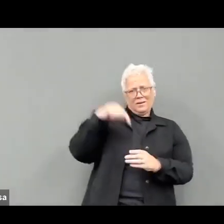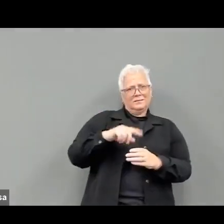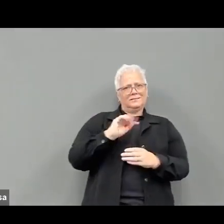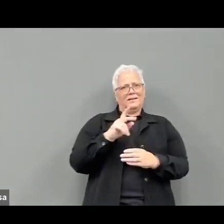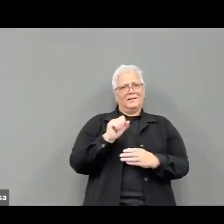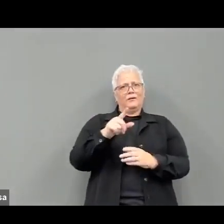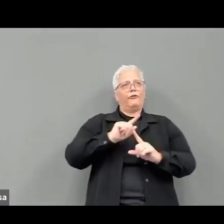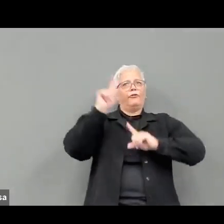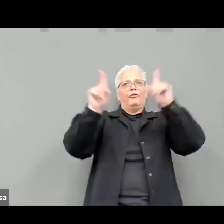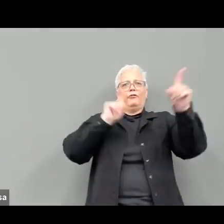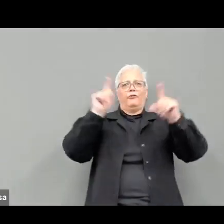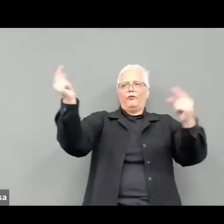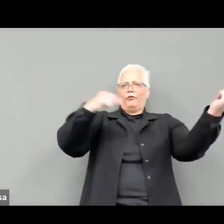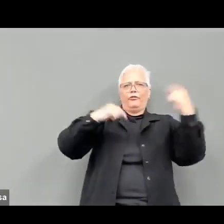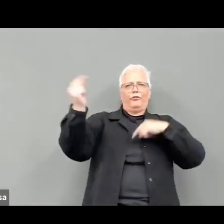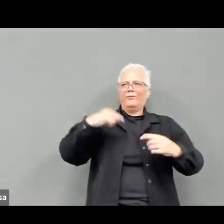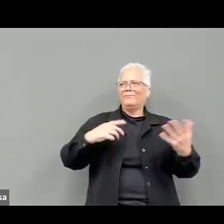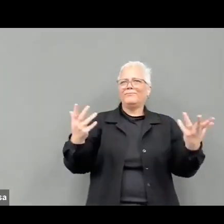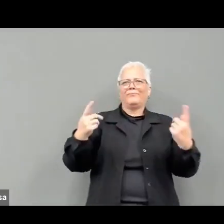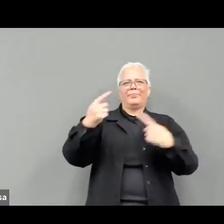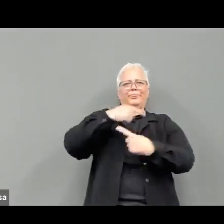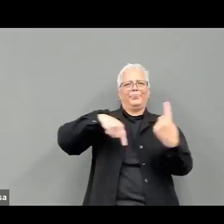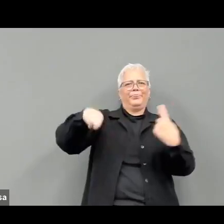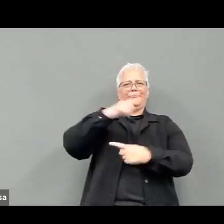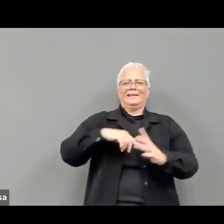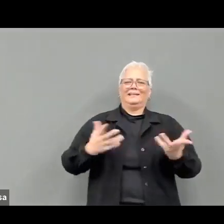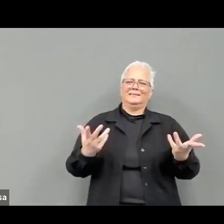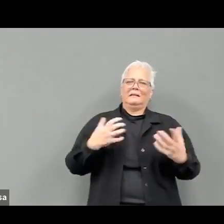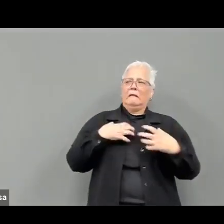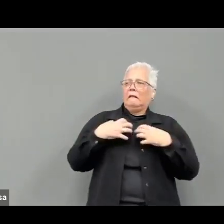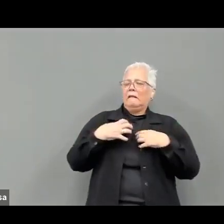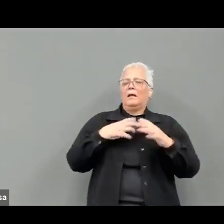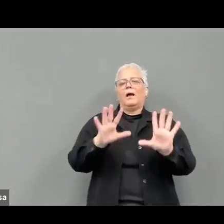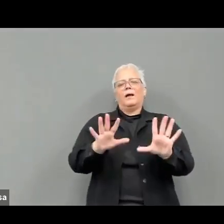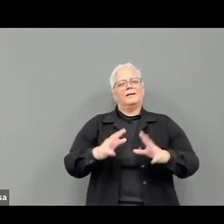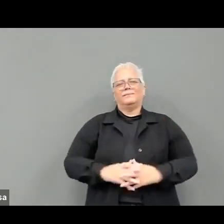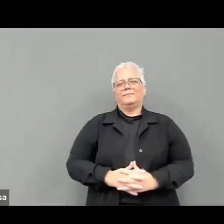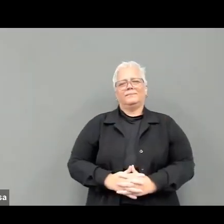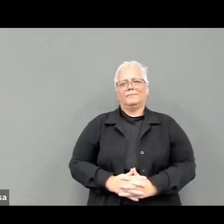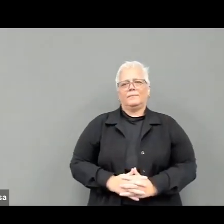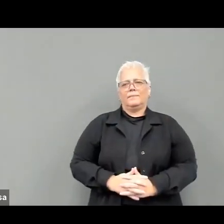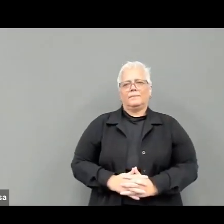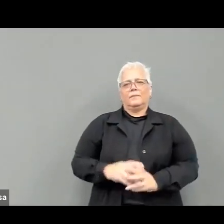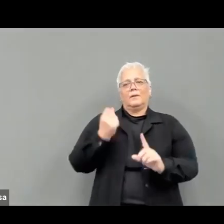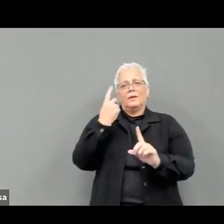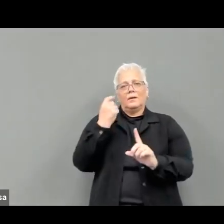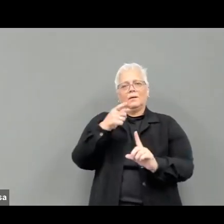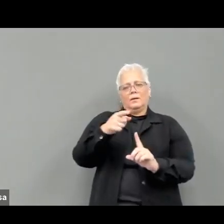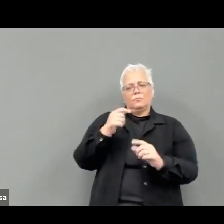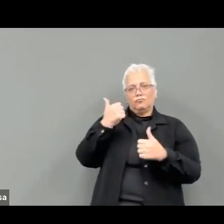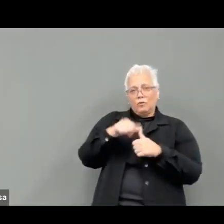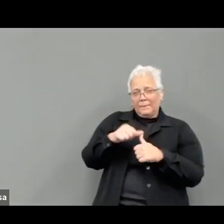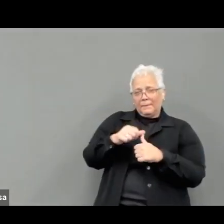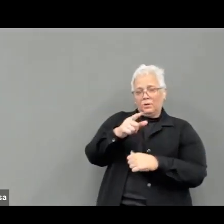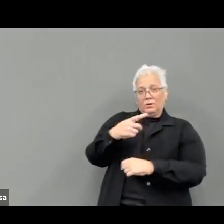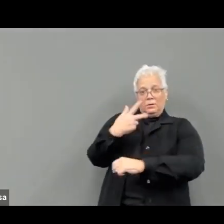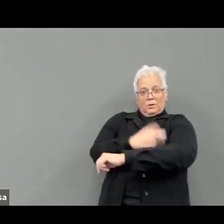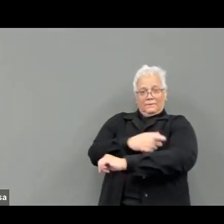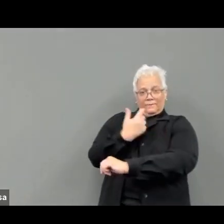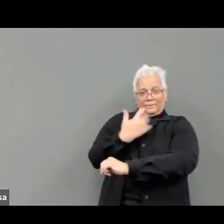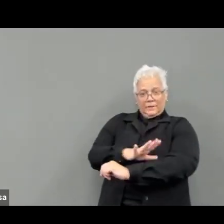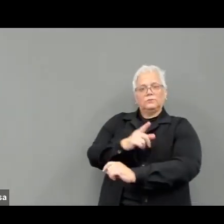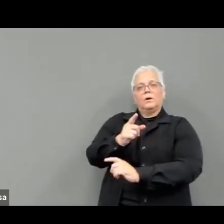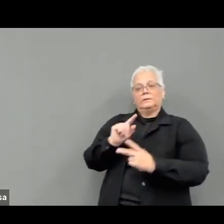all Oklahomans, and the location of distribution does not make it exclusive for the people who happen to live in that